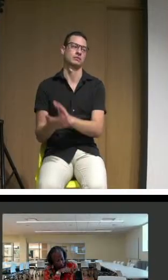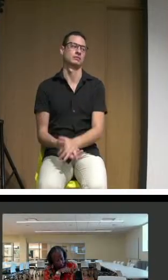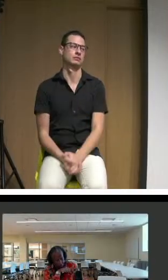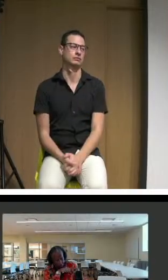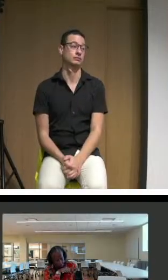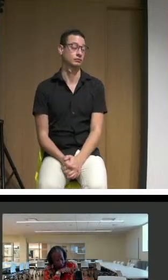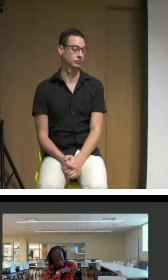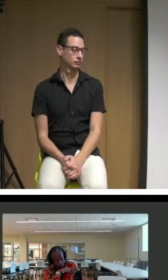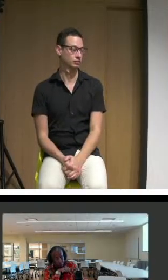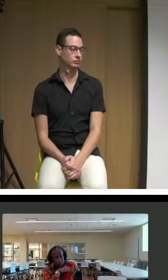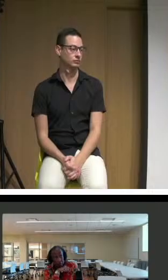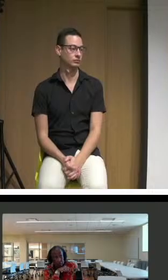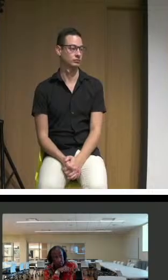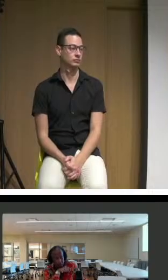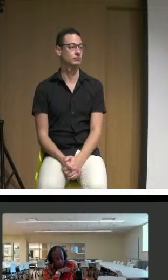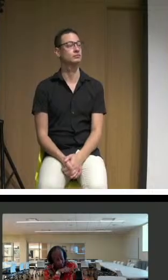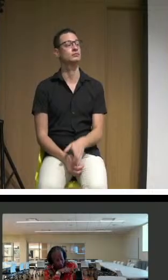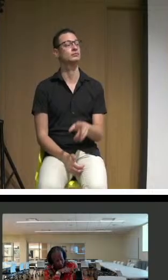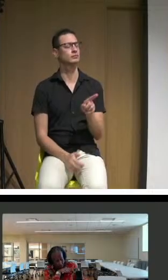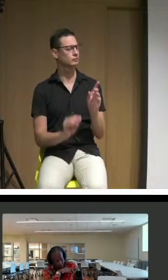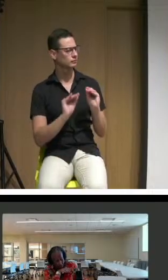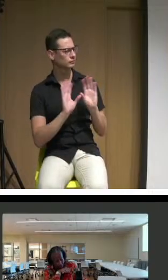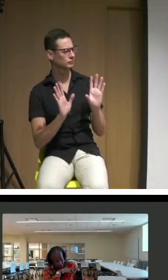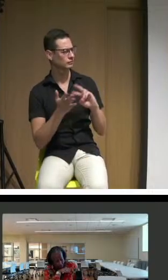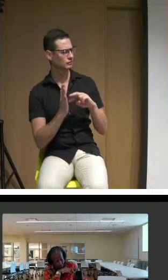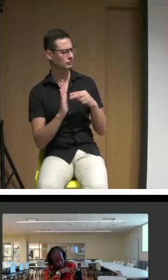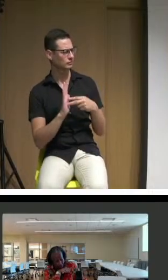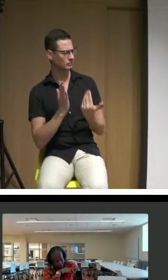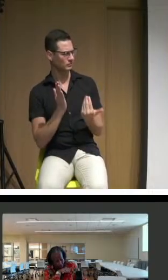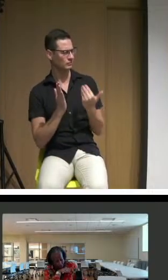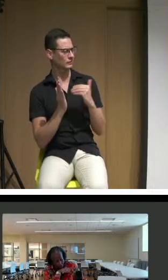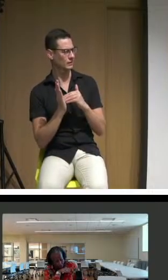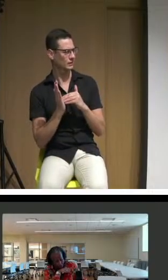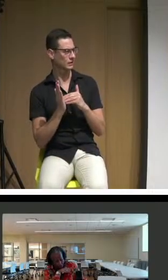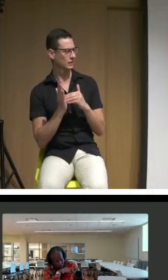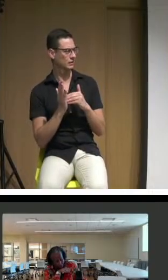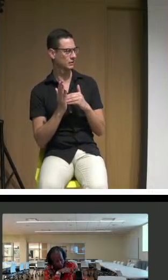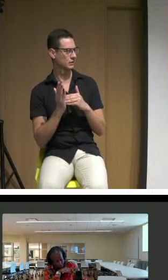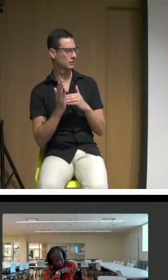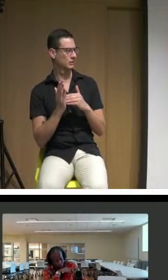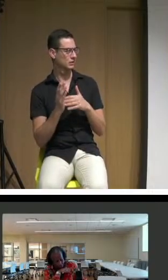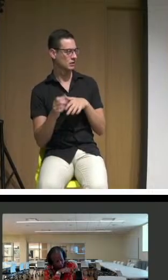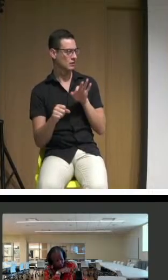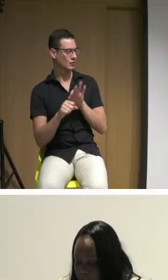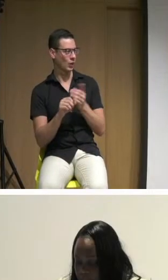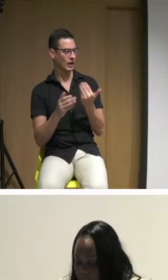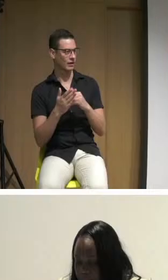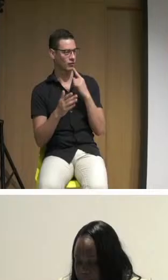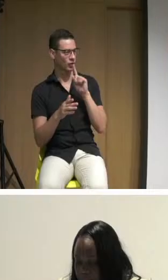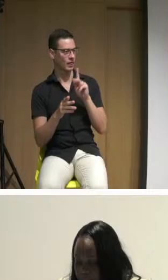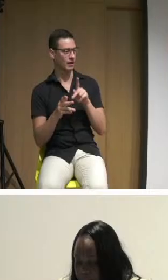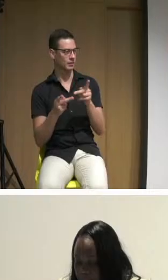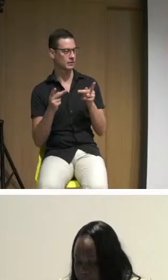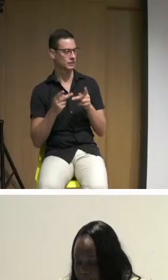have are we now going to have to do a re-election for that position? Mm-hmm.